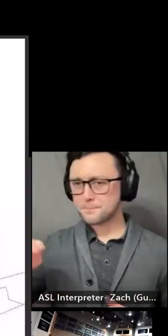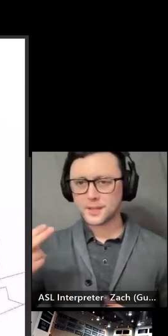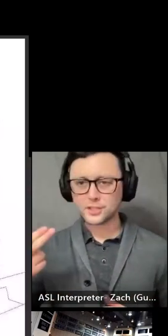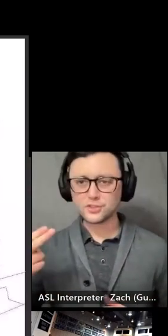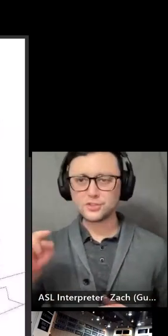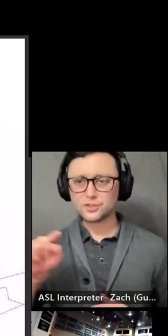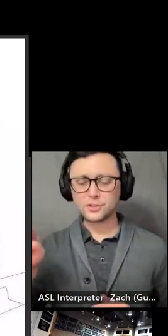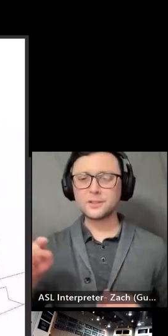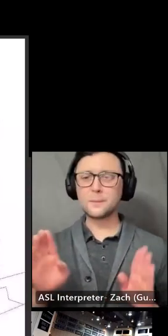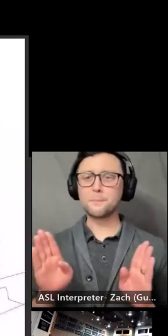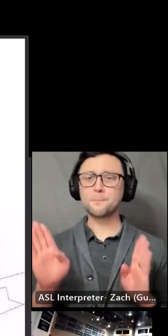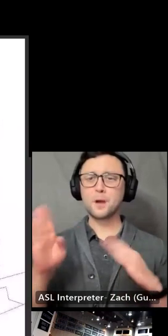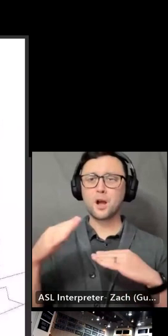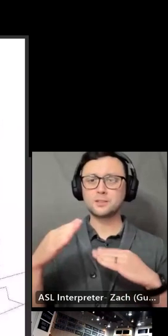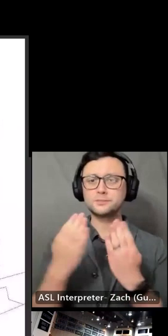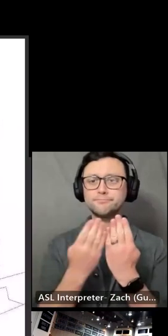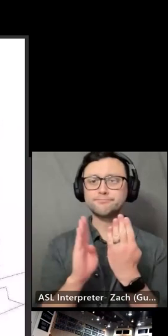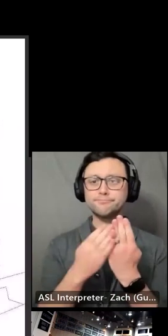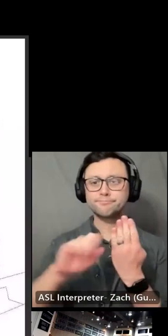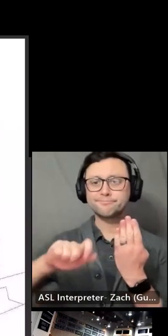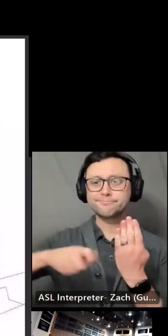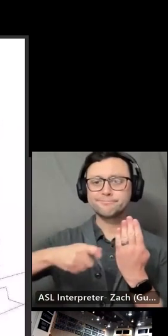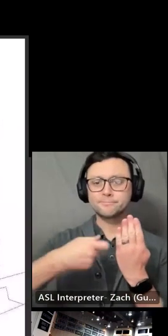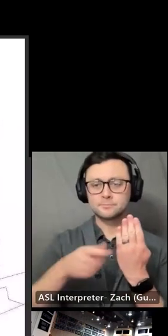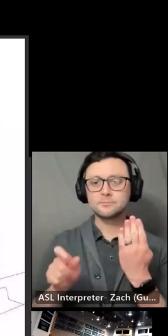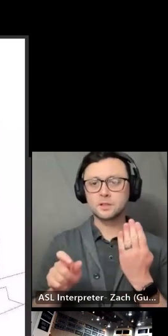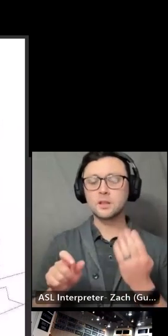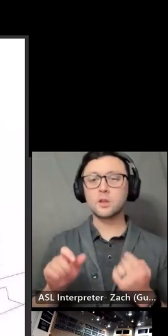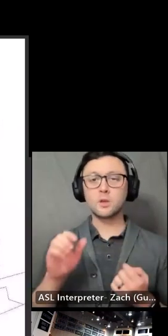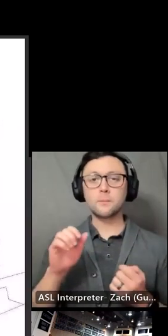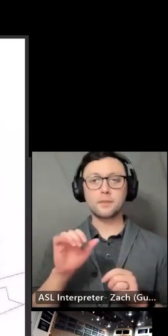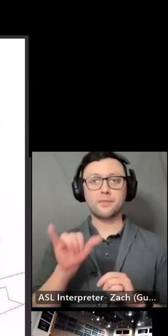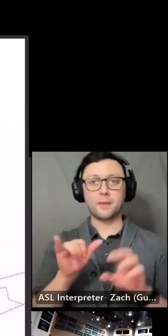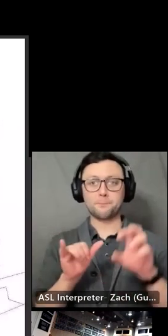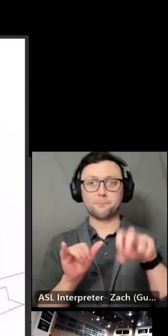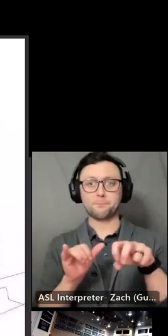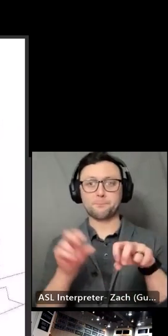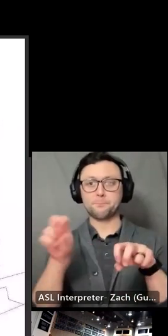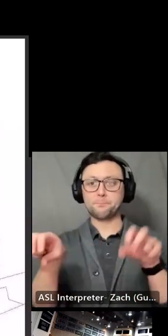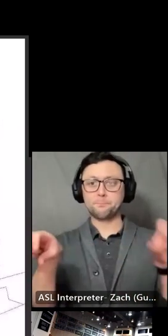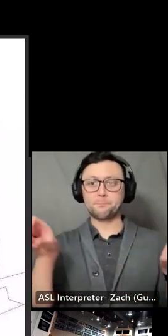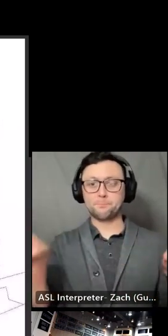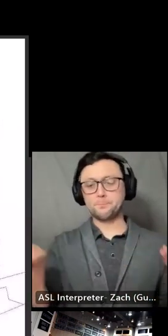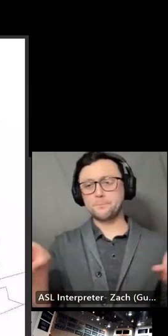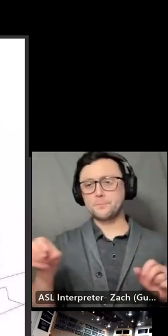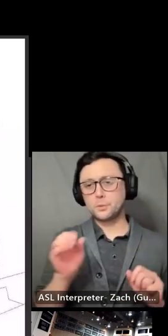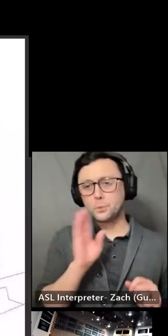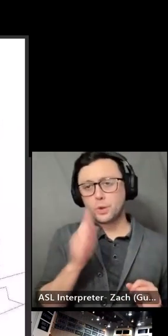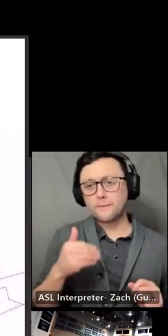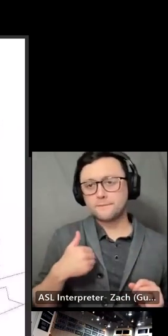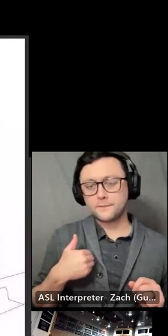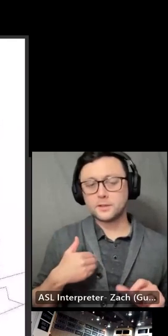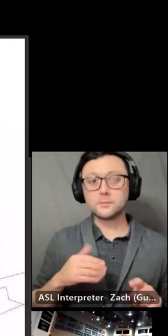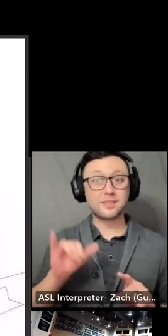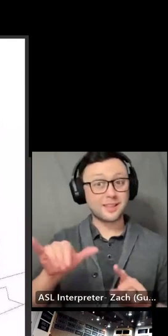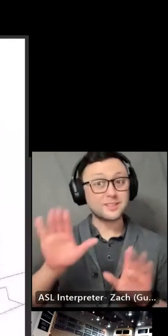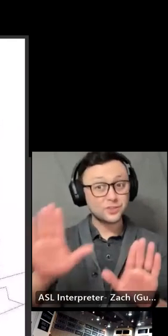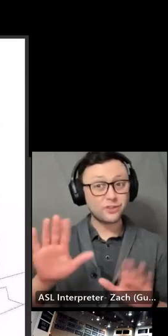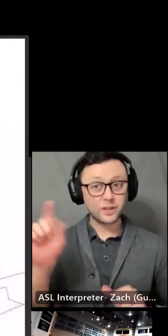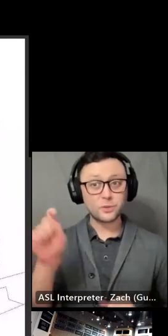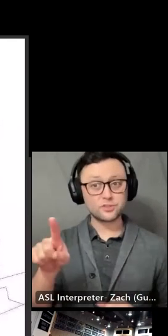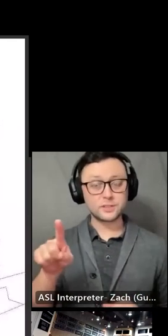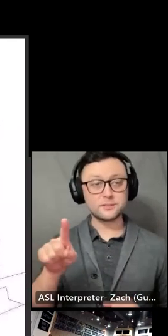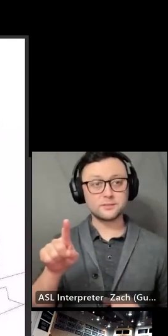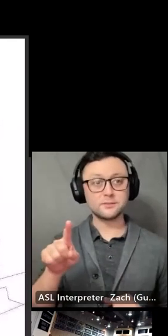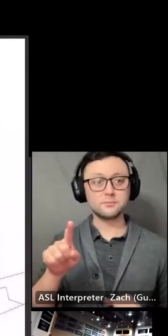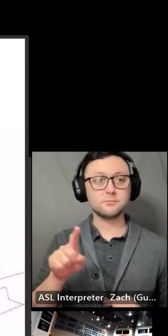Those boxes would be outside. We've targeted that location. Yeah, I think it's a great question.